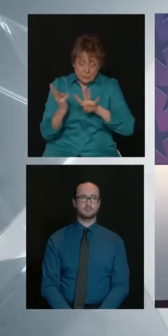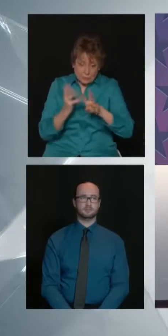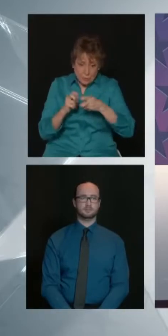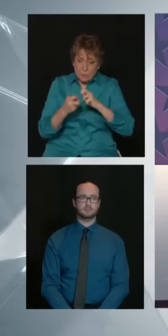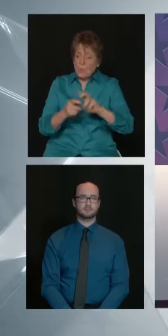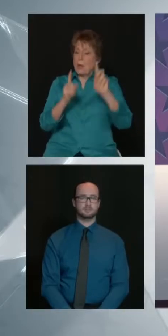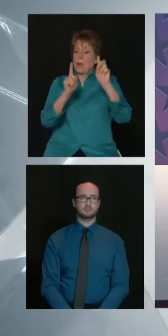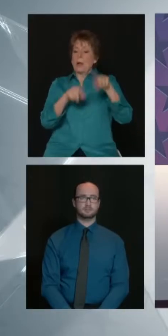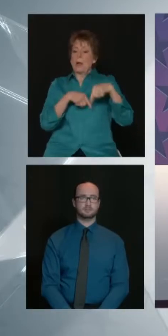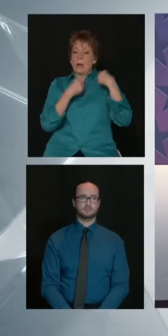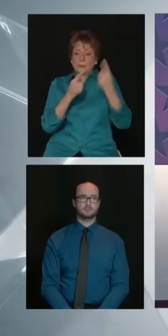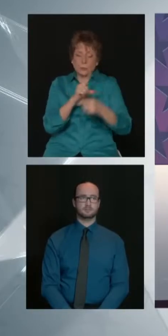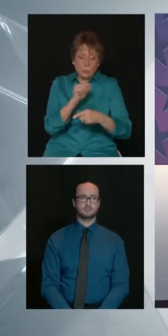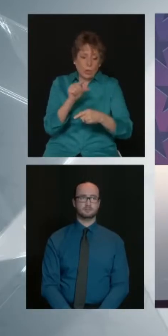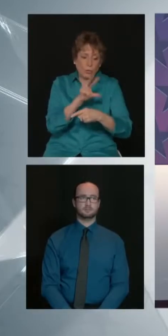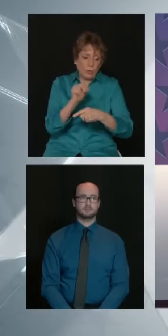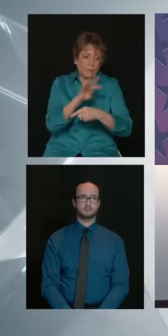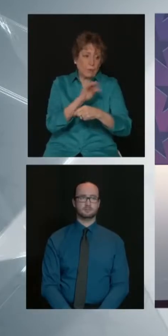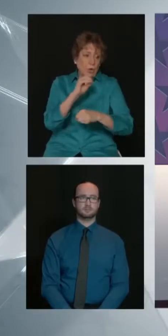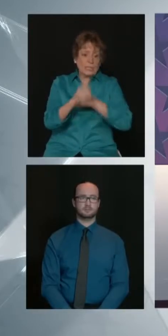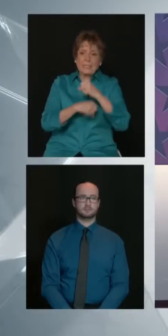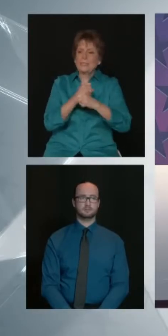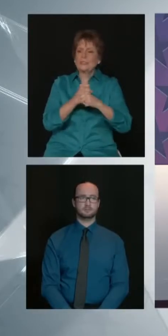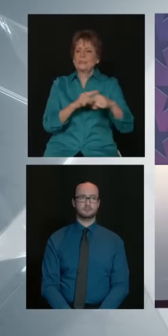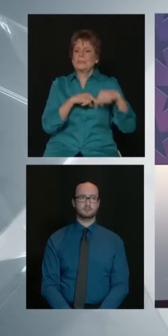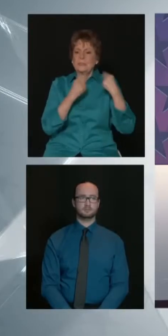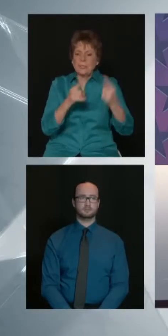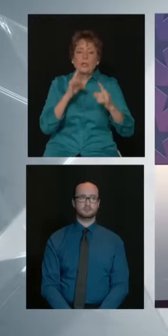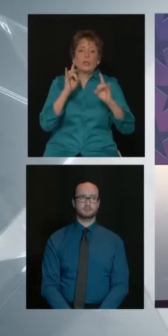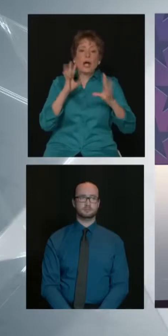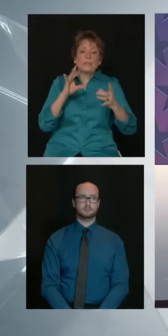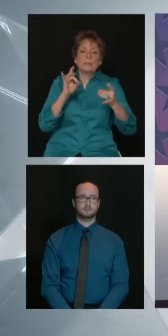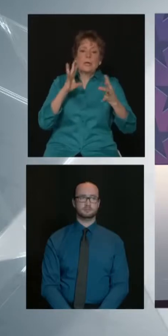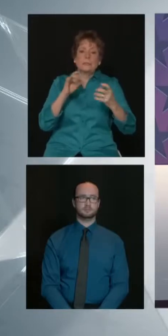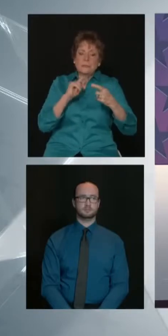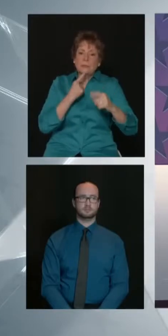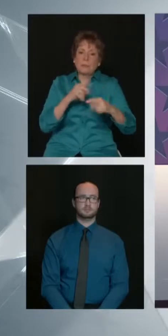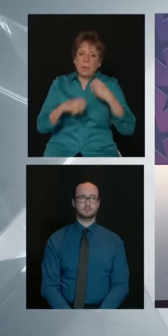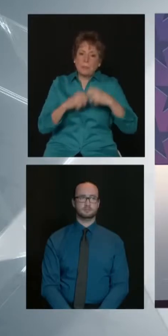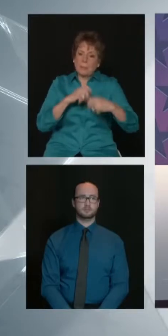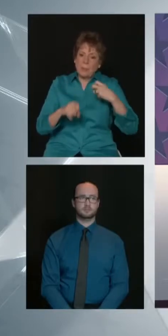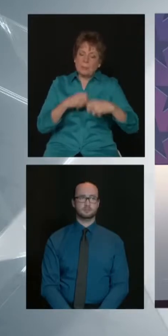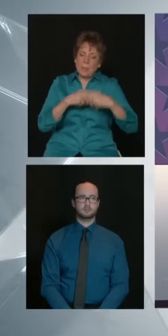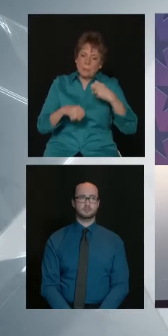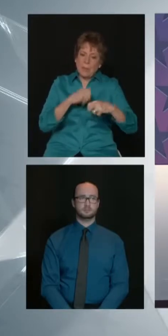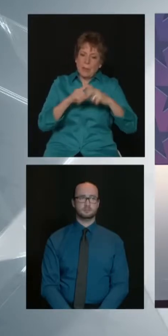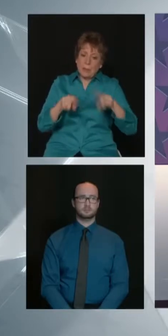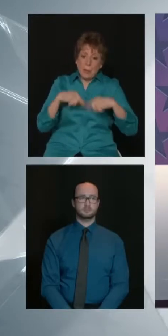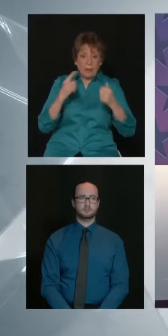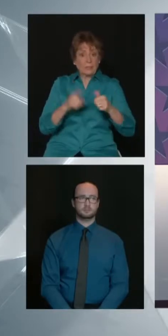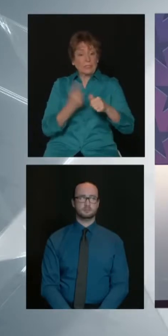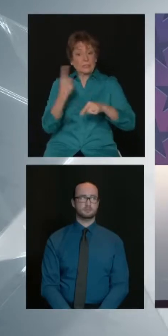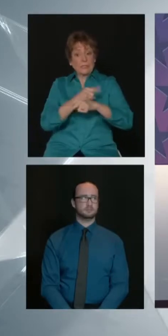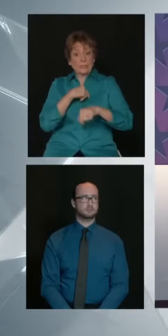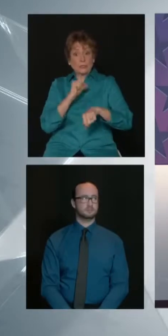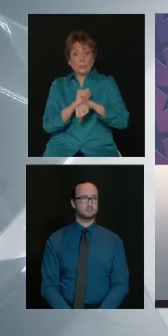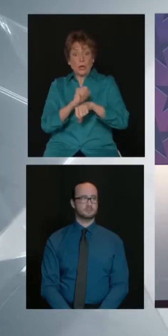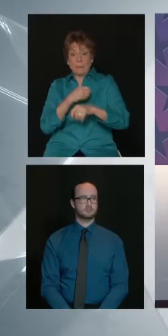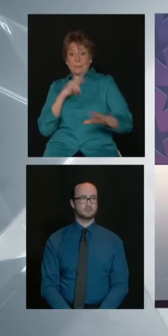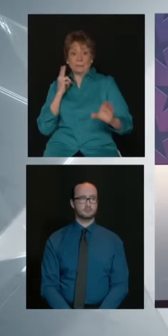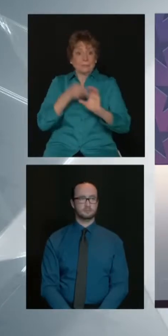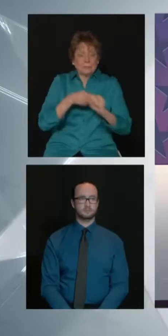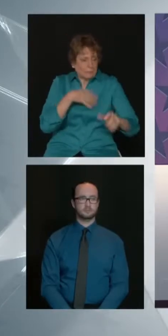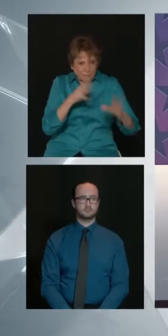crisis after crisis. I've been focused on this since day one, you know, and I brought more resources here